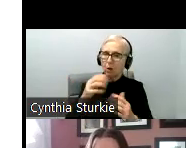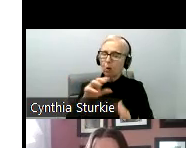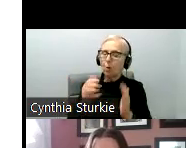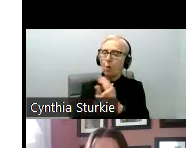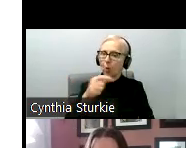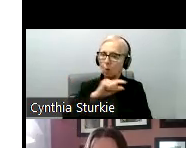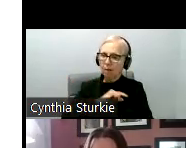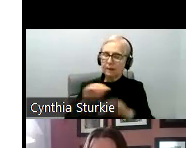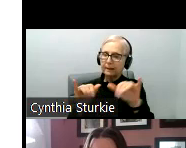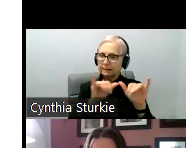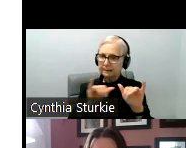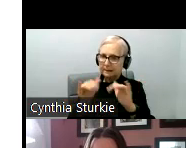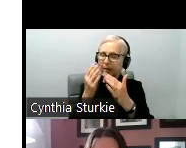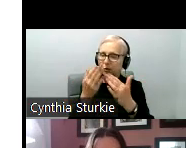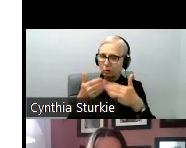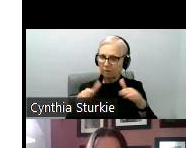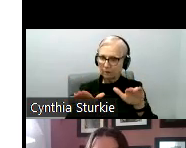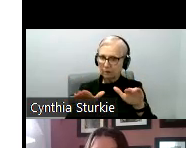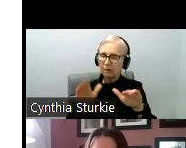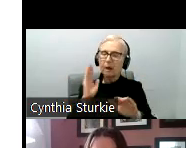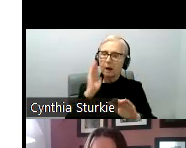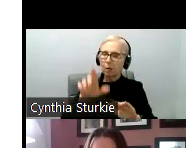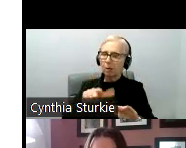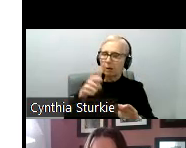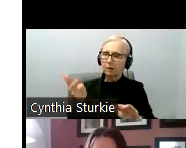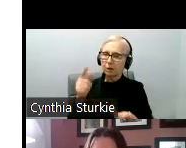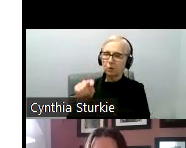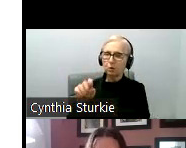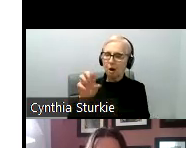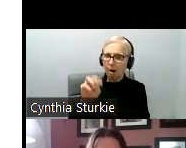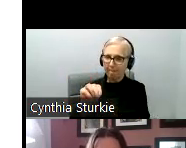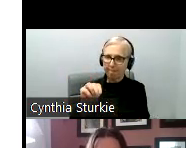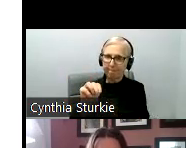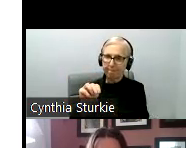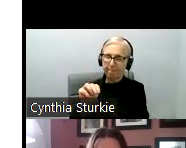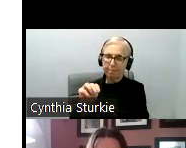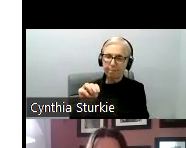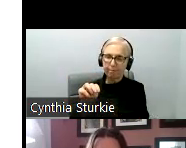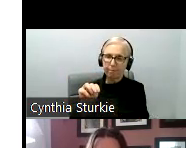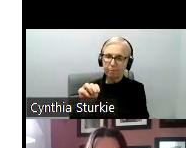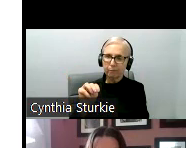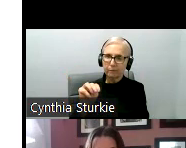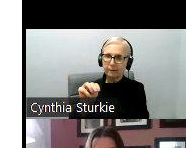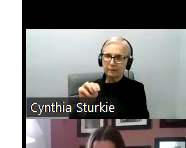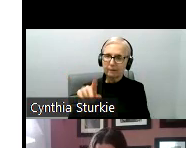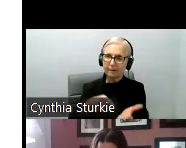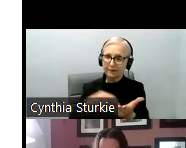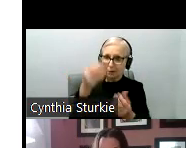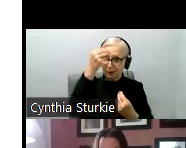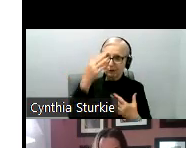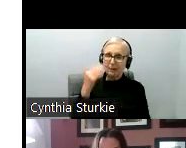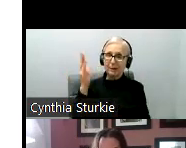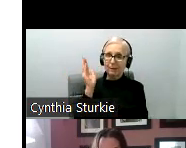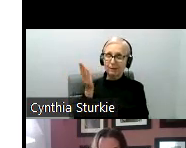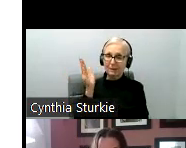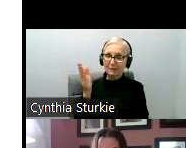Standards Division. I will hand it over to Tom. Is this your way of telling me that I'm presenting